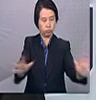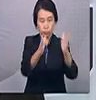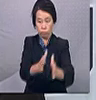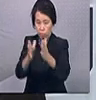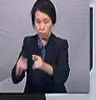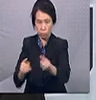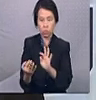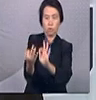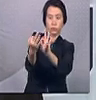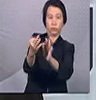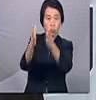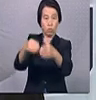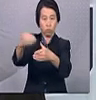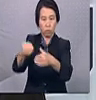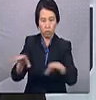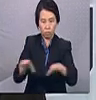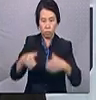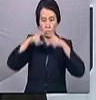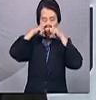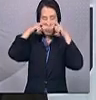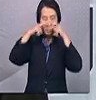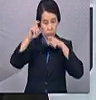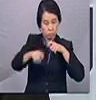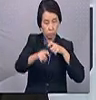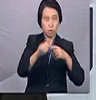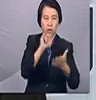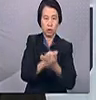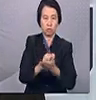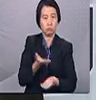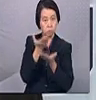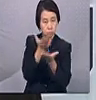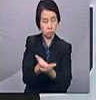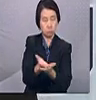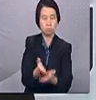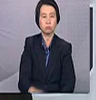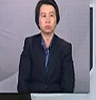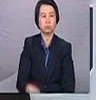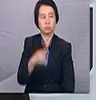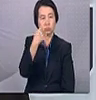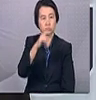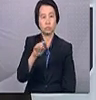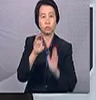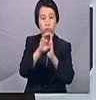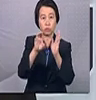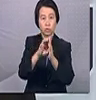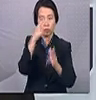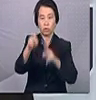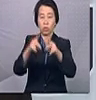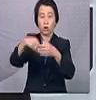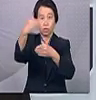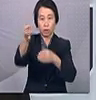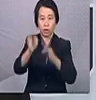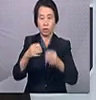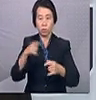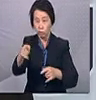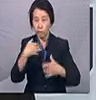they face the public, do wear a mask. So that's our recommendation. And for us, for example, for the public, if you have